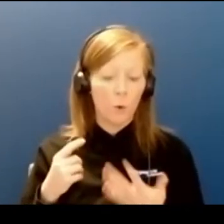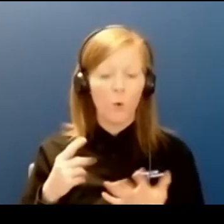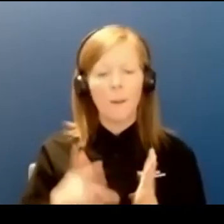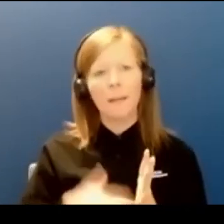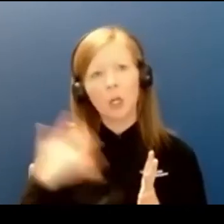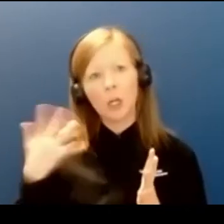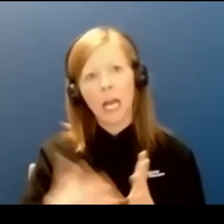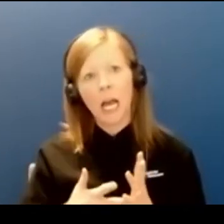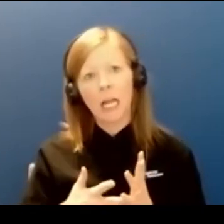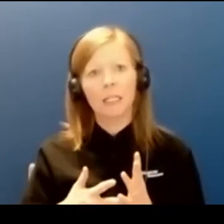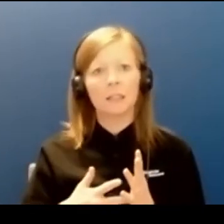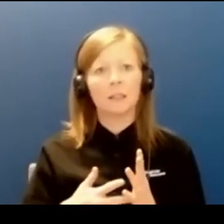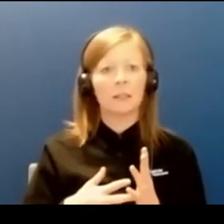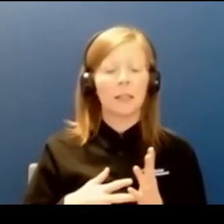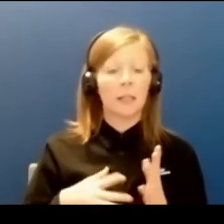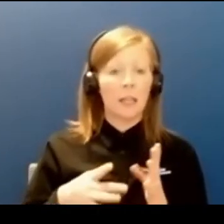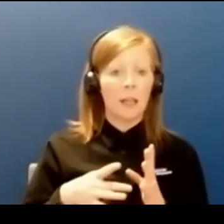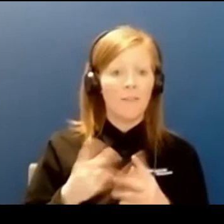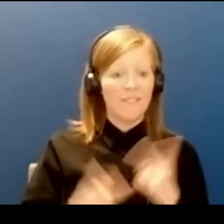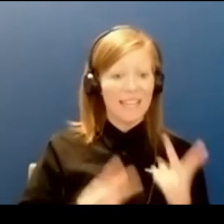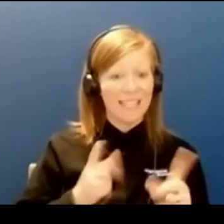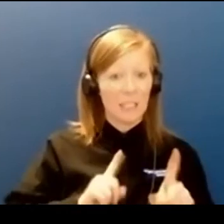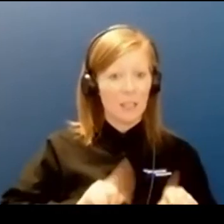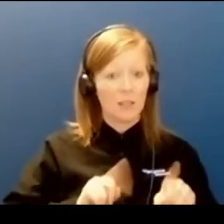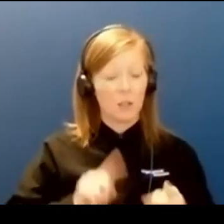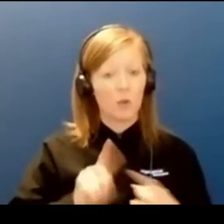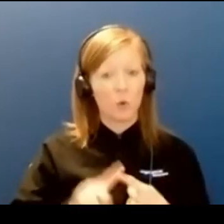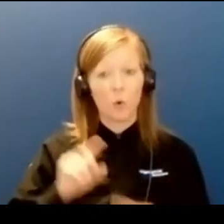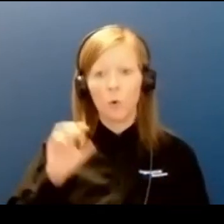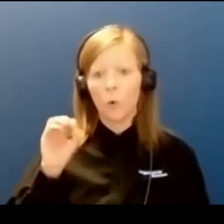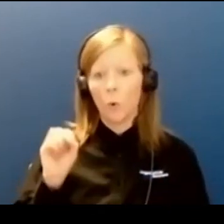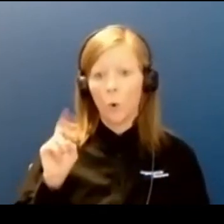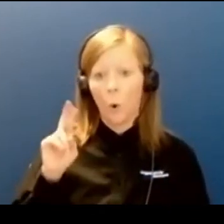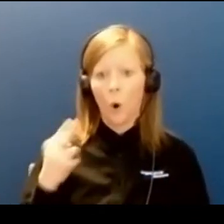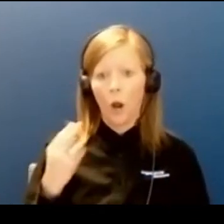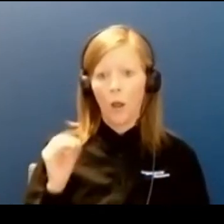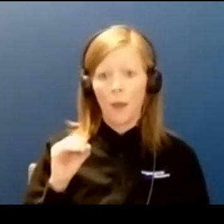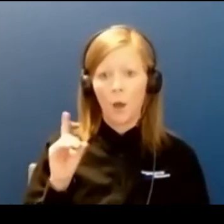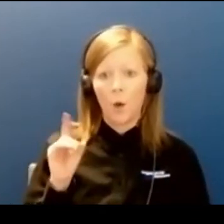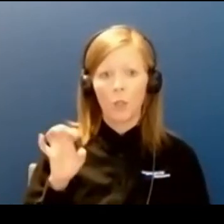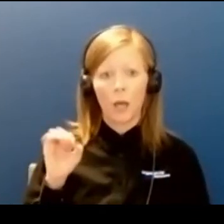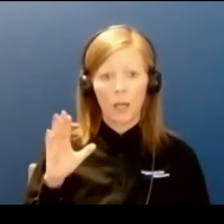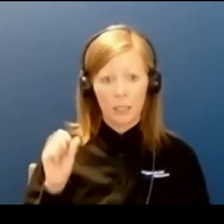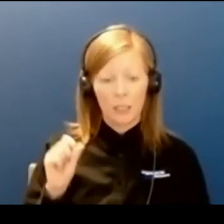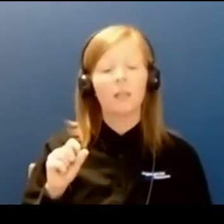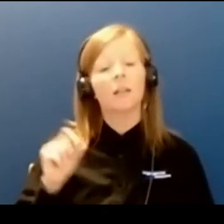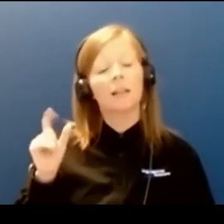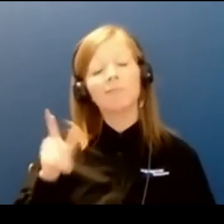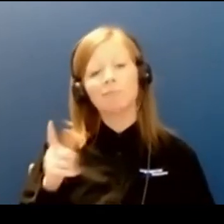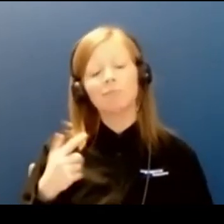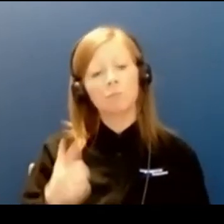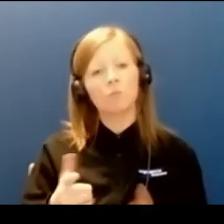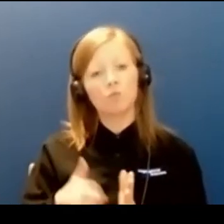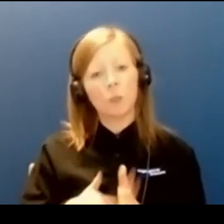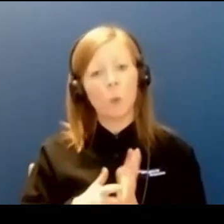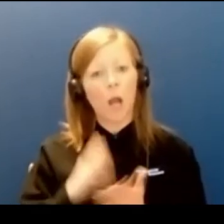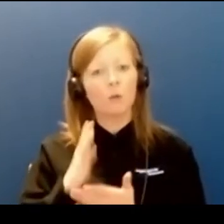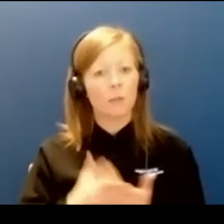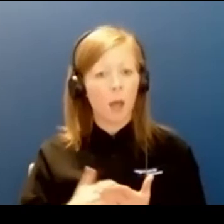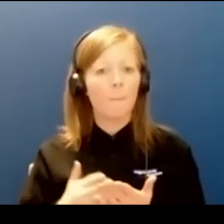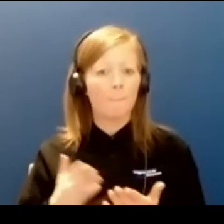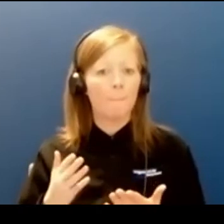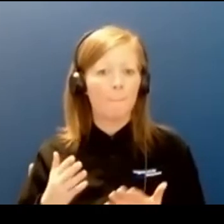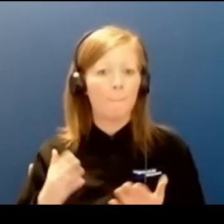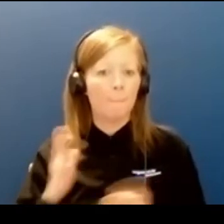periodic visits to the orthodontist. So it does require some cooperation from the part of the child also. So because of